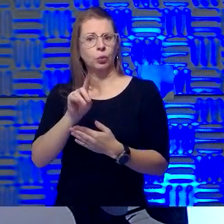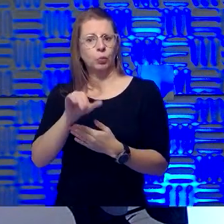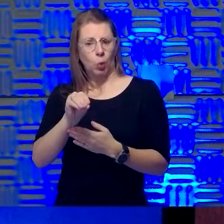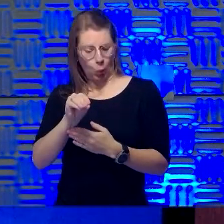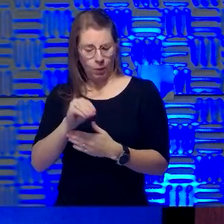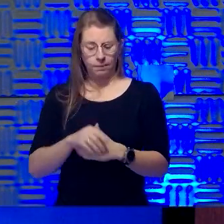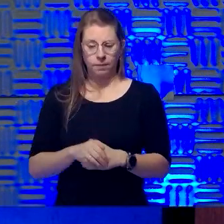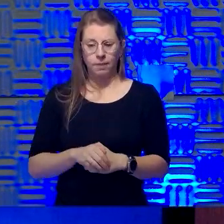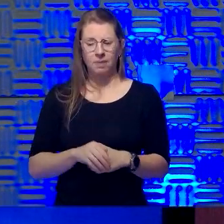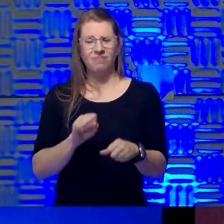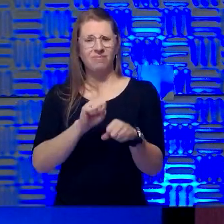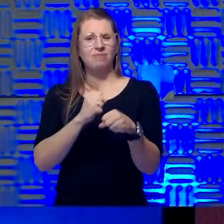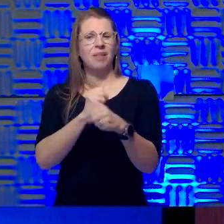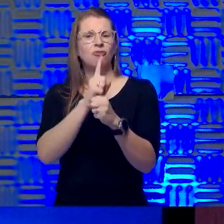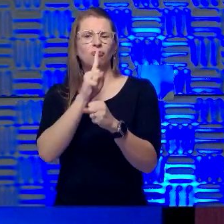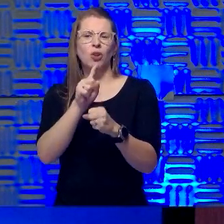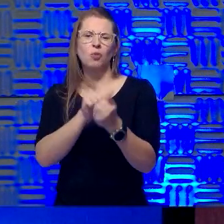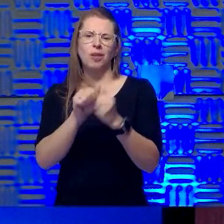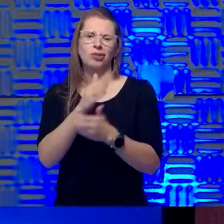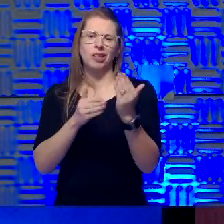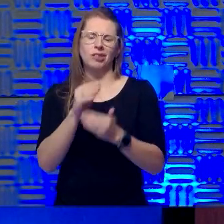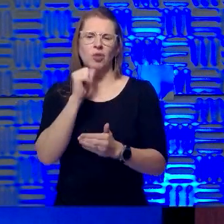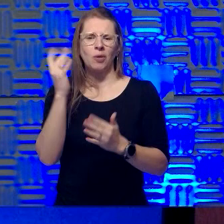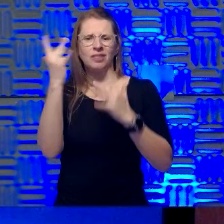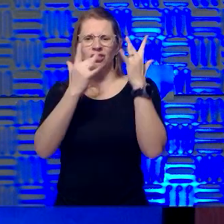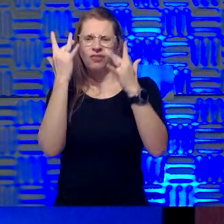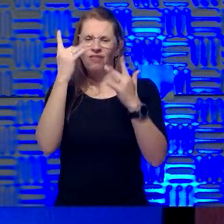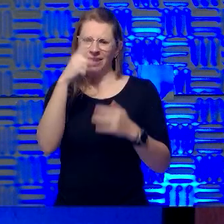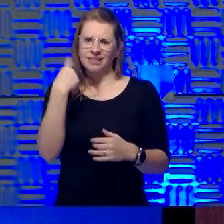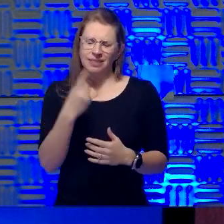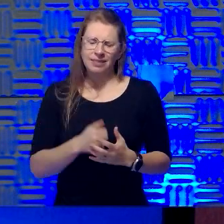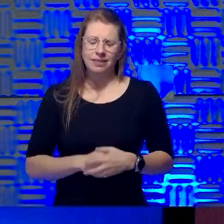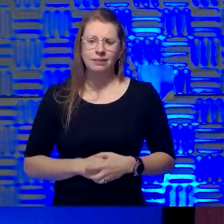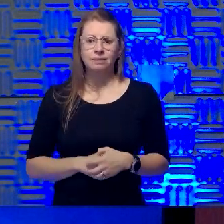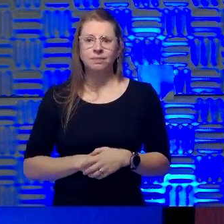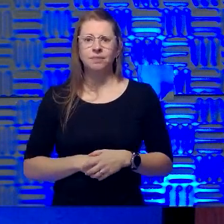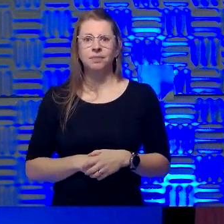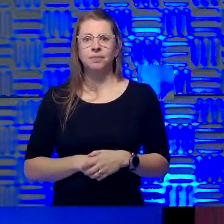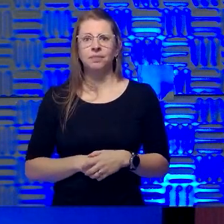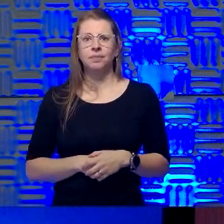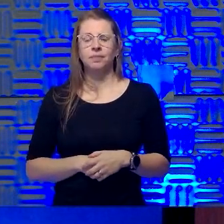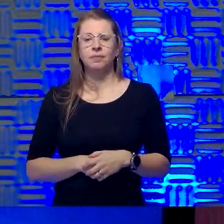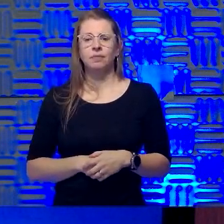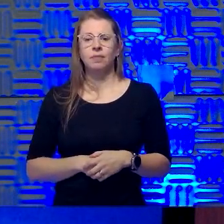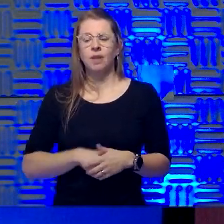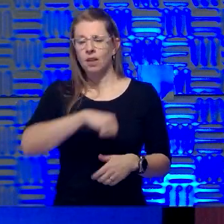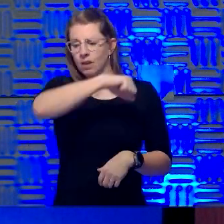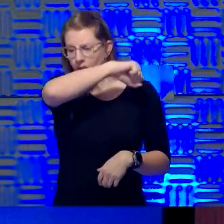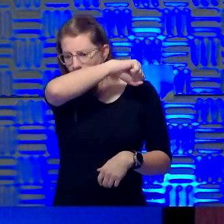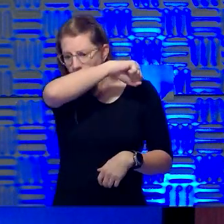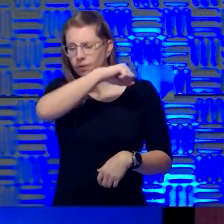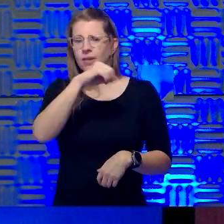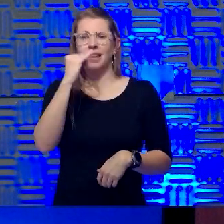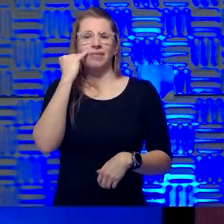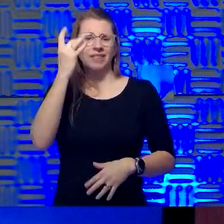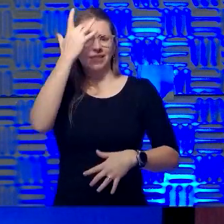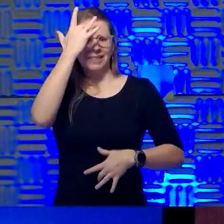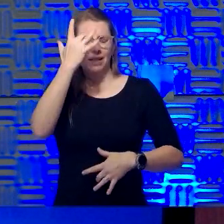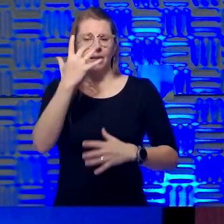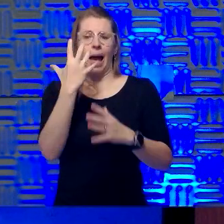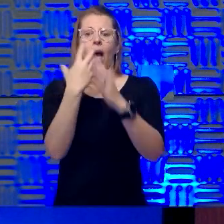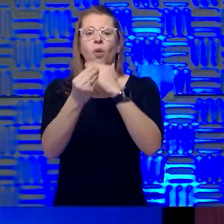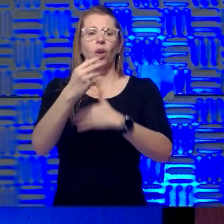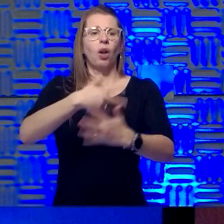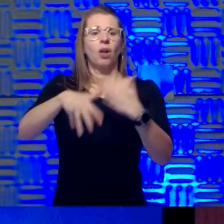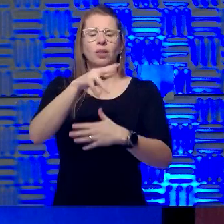And make sure you wash your hands. Don't touch your face. And cough into your elbow. Don't go out if you're sick. And,